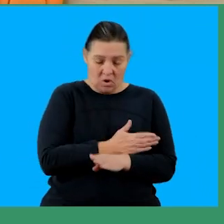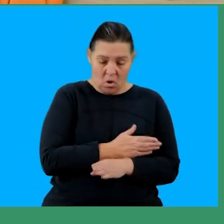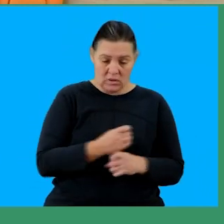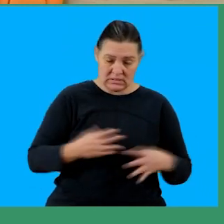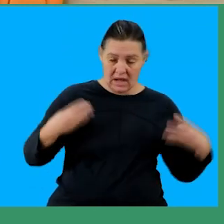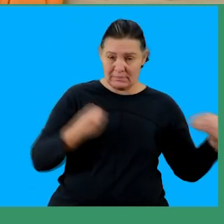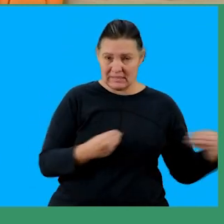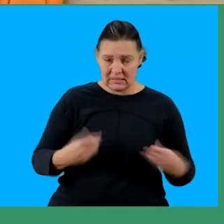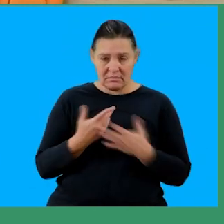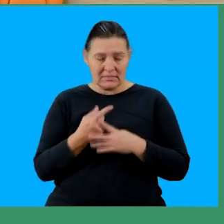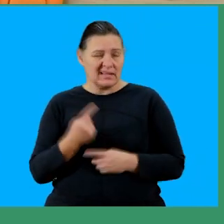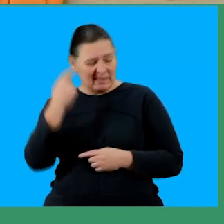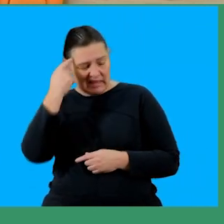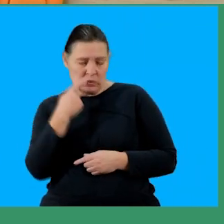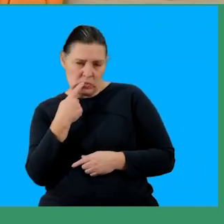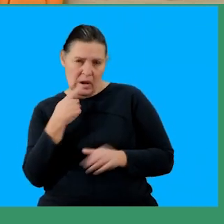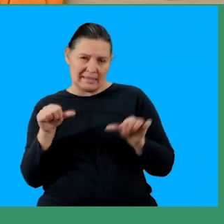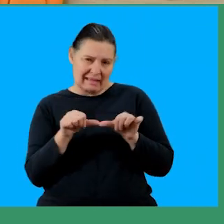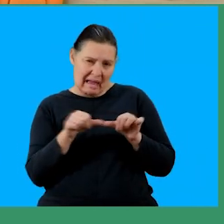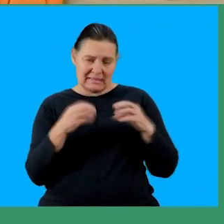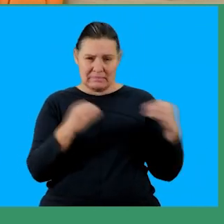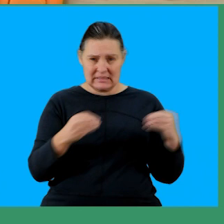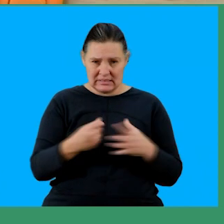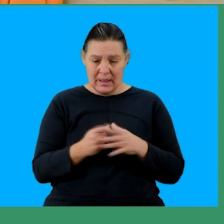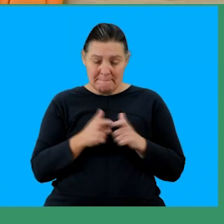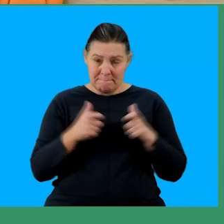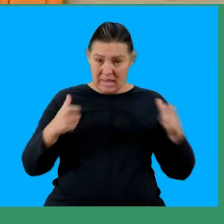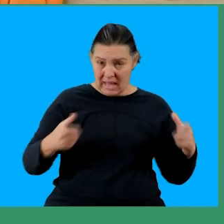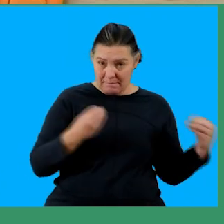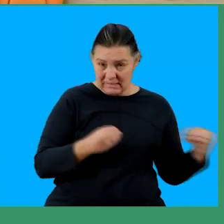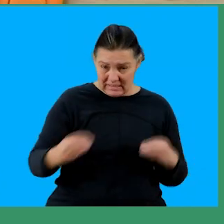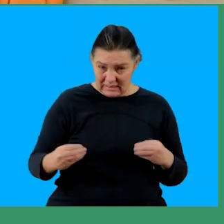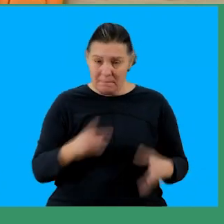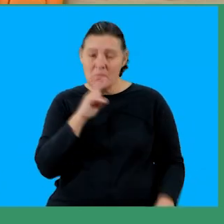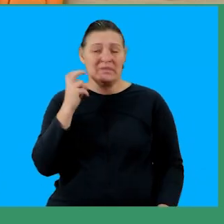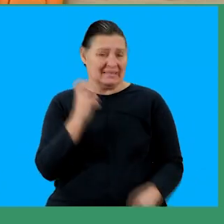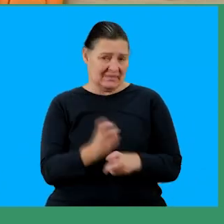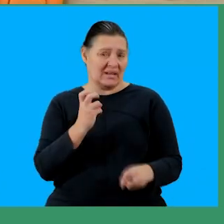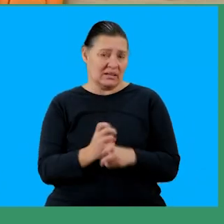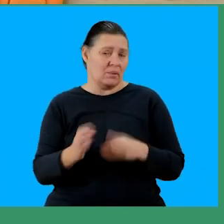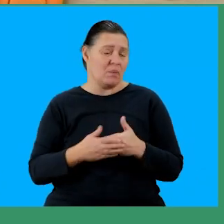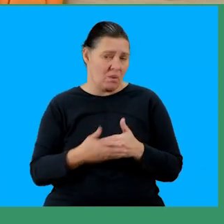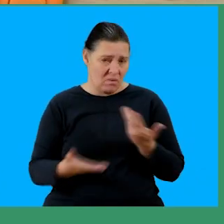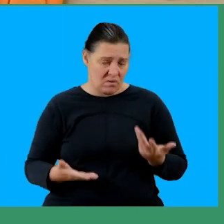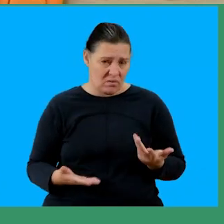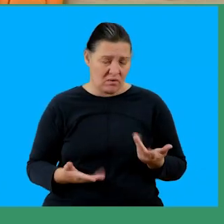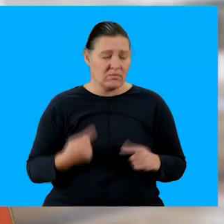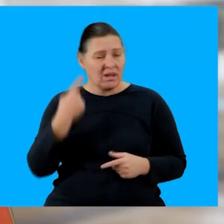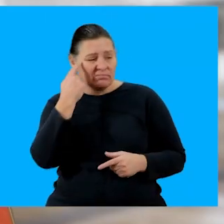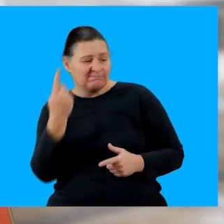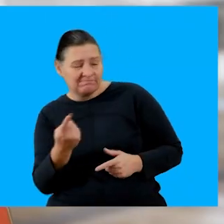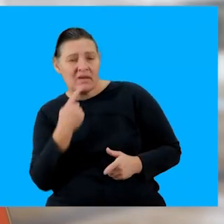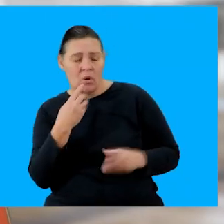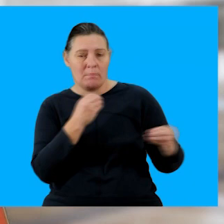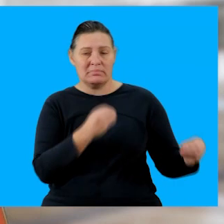a business, you need to bear in mind the size of the business. The bigger the business, the more difficult to manage.